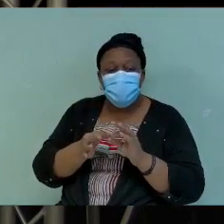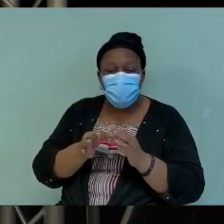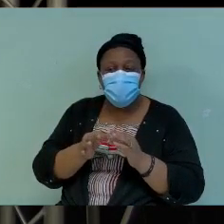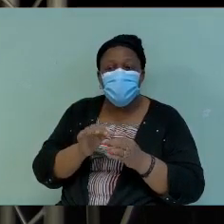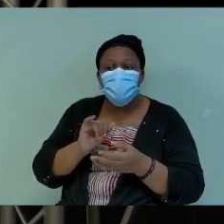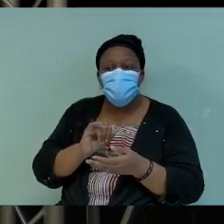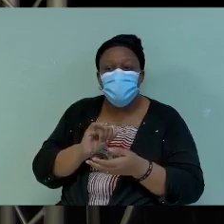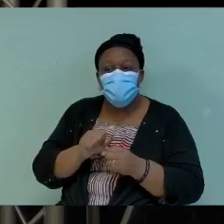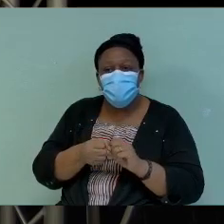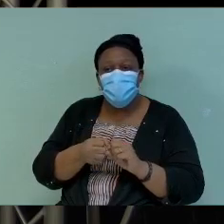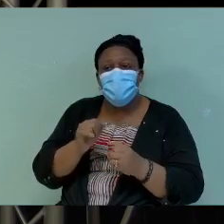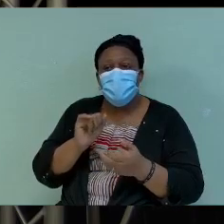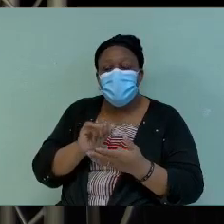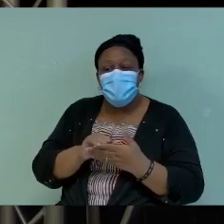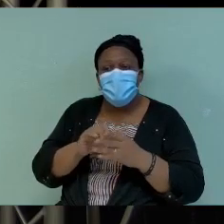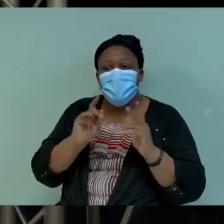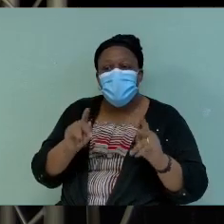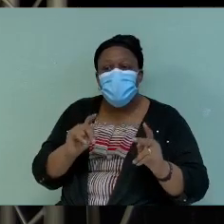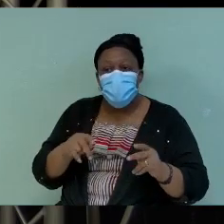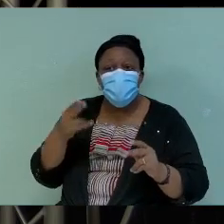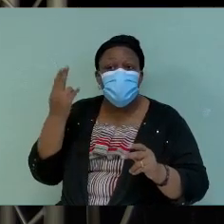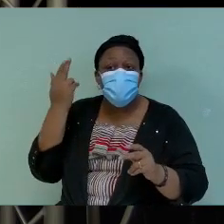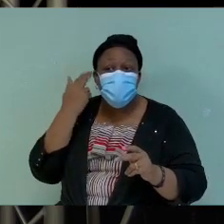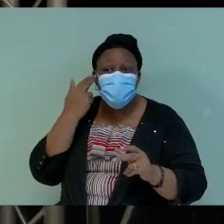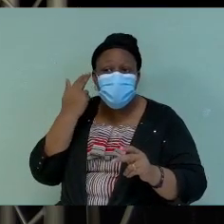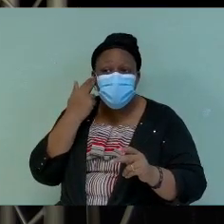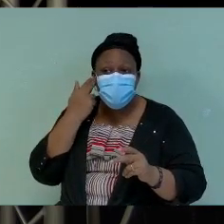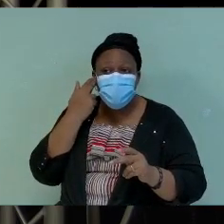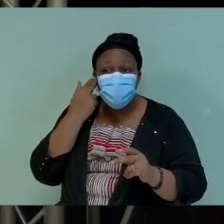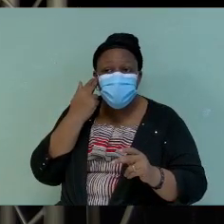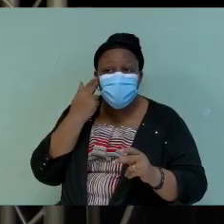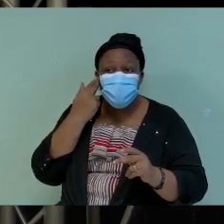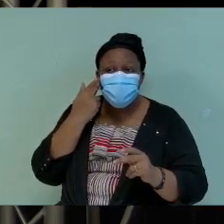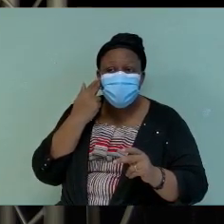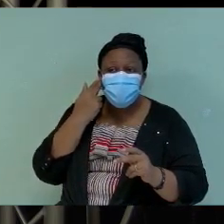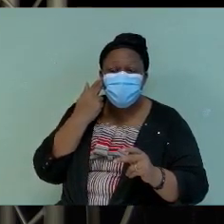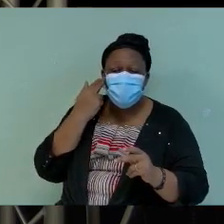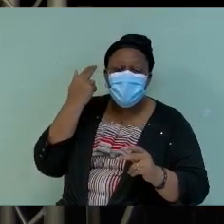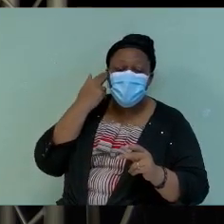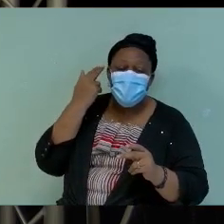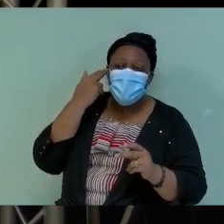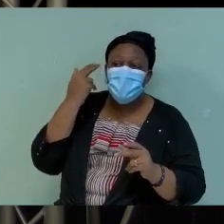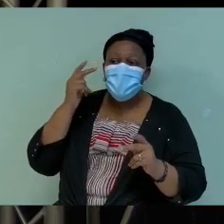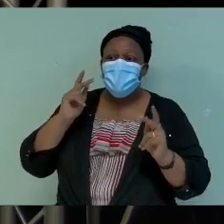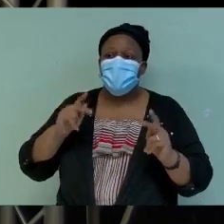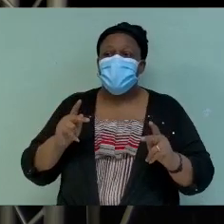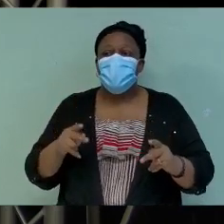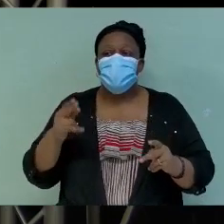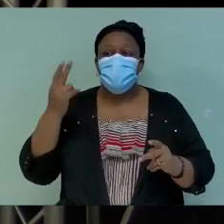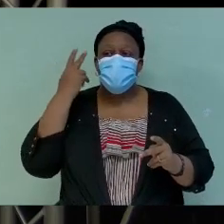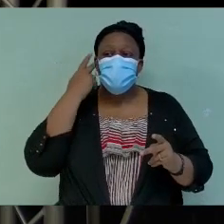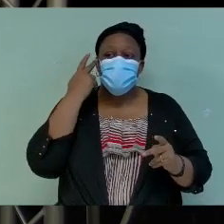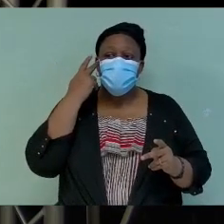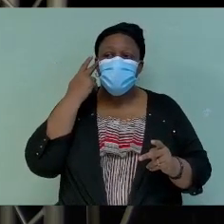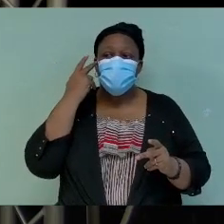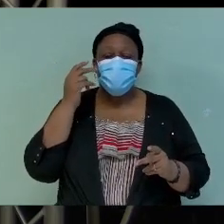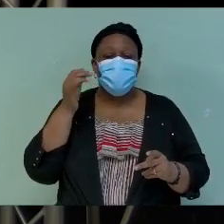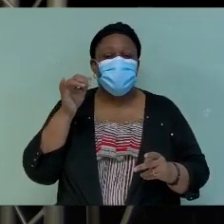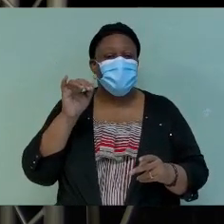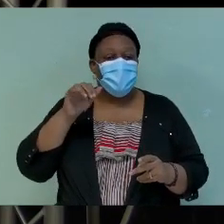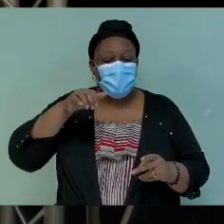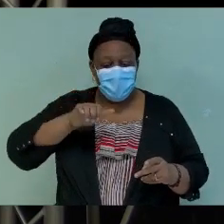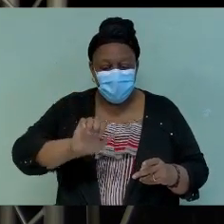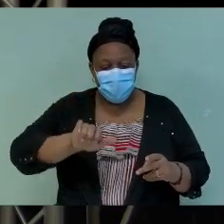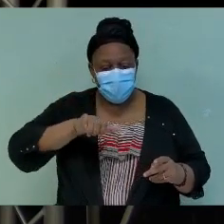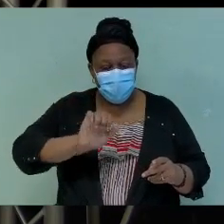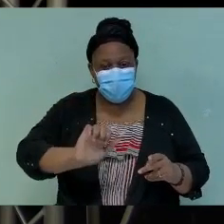to assure the general public it was not a horn for any tsunami or otherwise. I am informed that